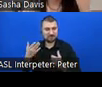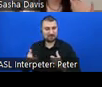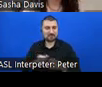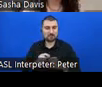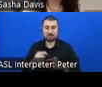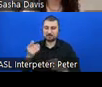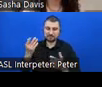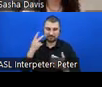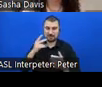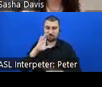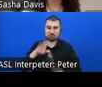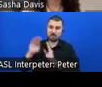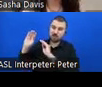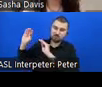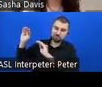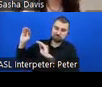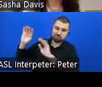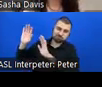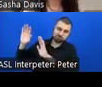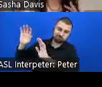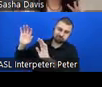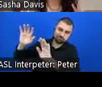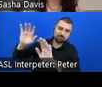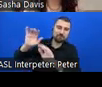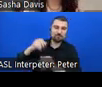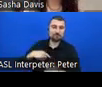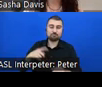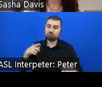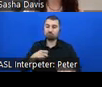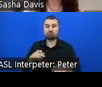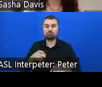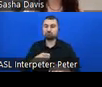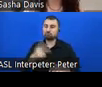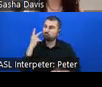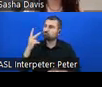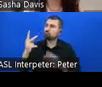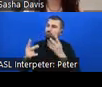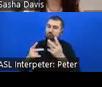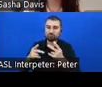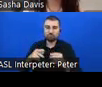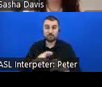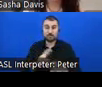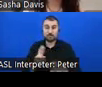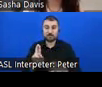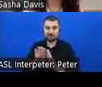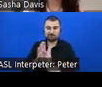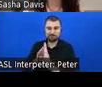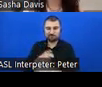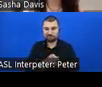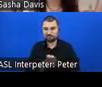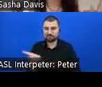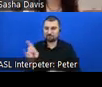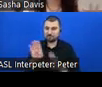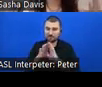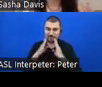wall of photos. And as you pass through this grouping of photos, you enter a door on the right, and